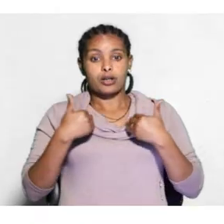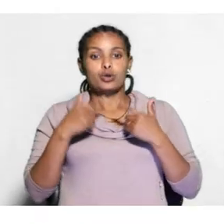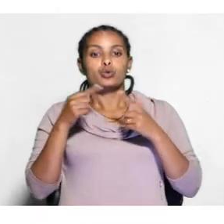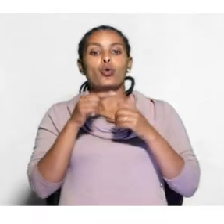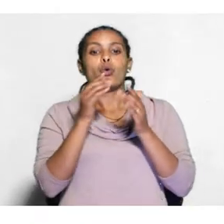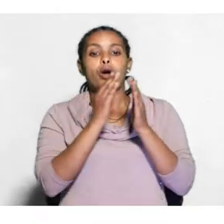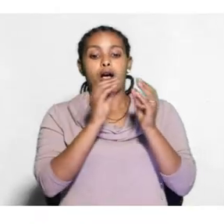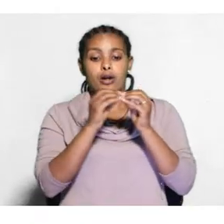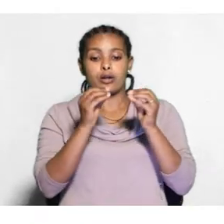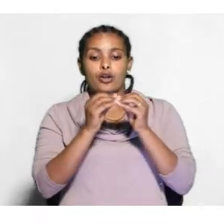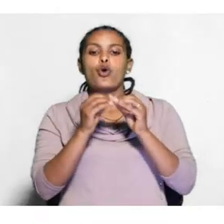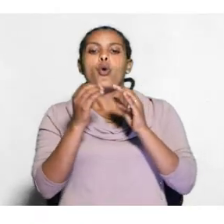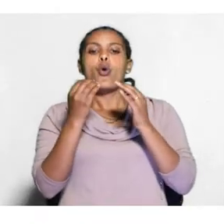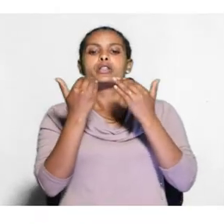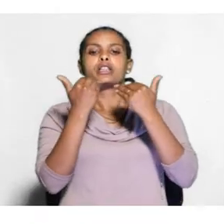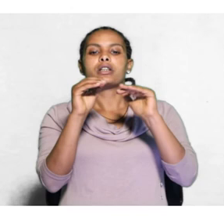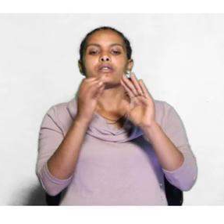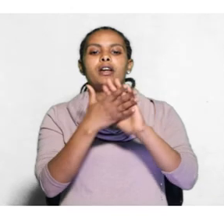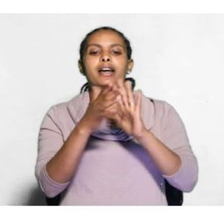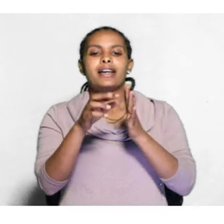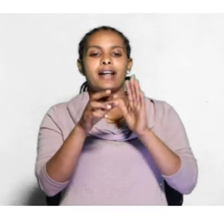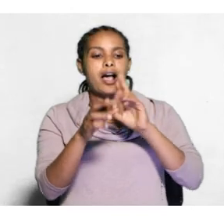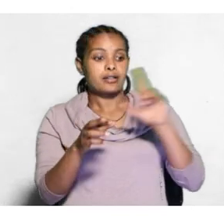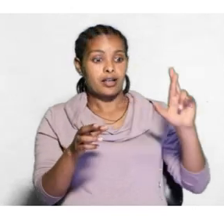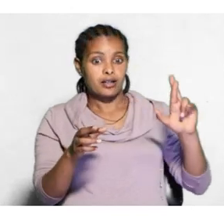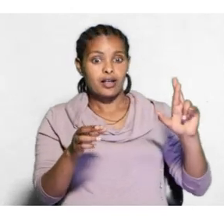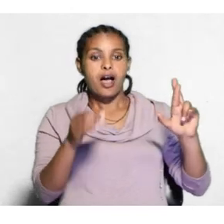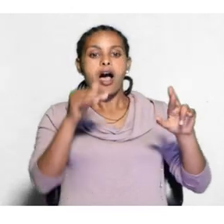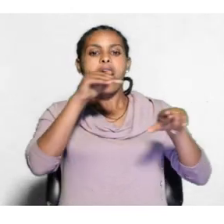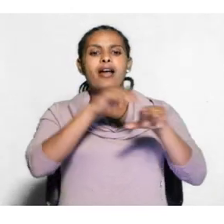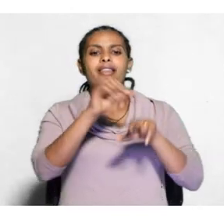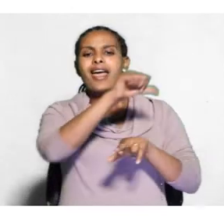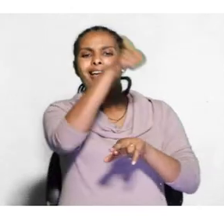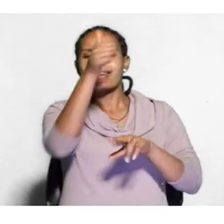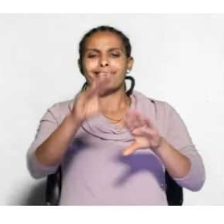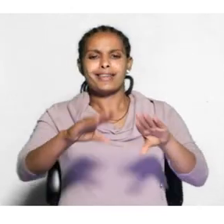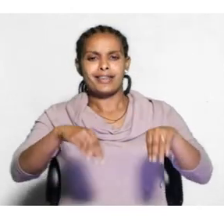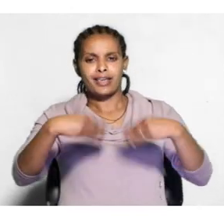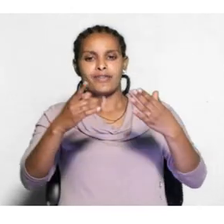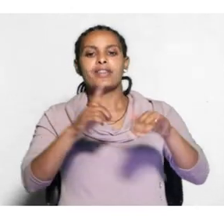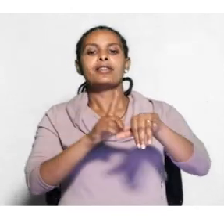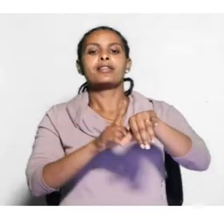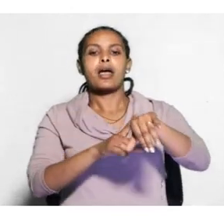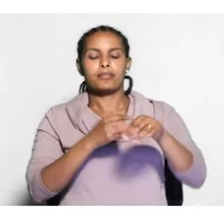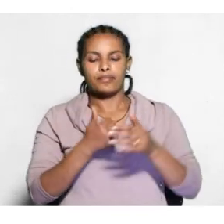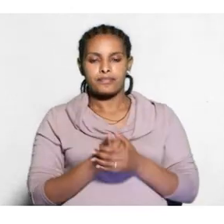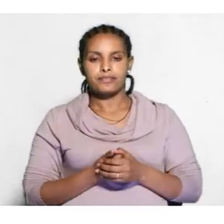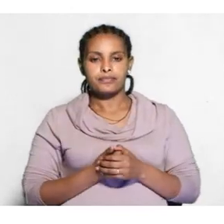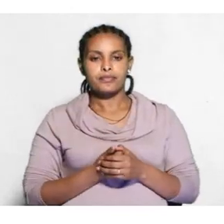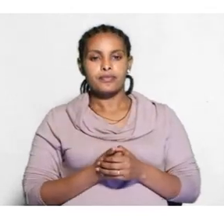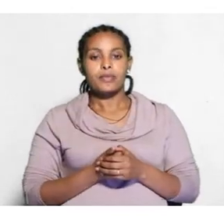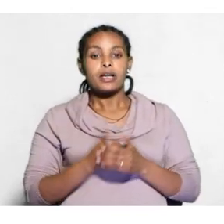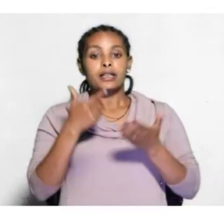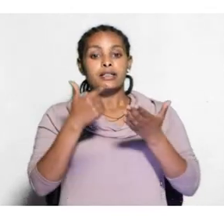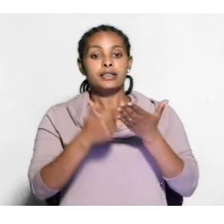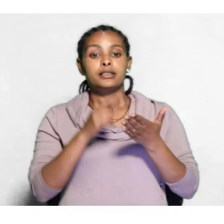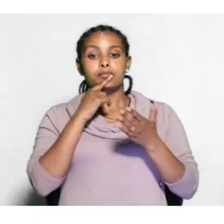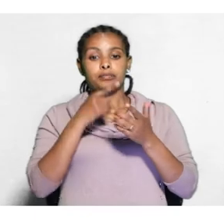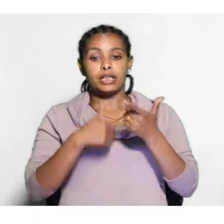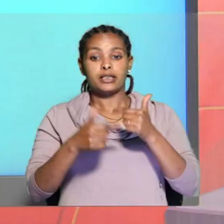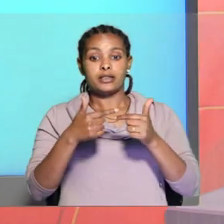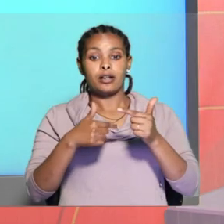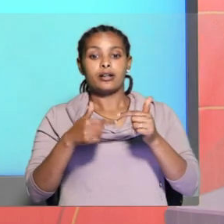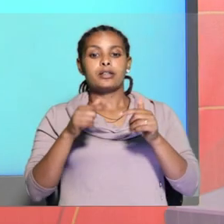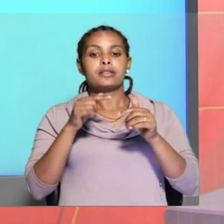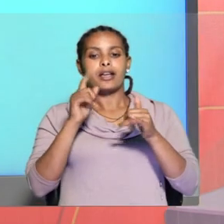calculate concentration of reactants at any given time this brings